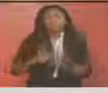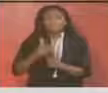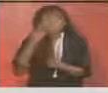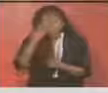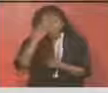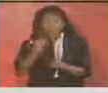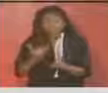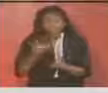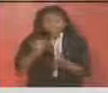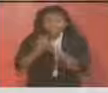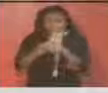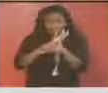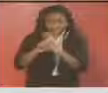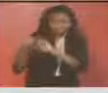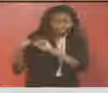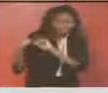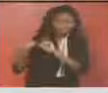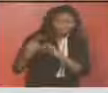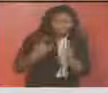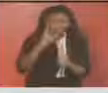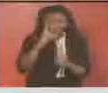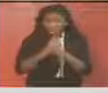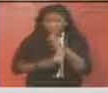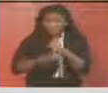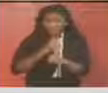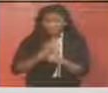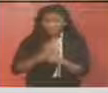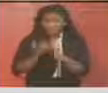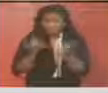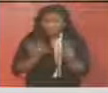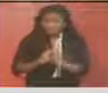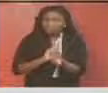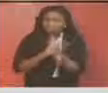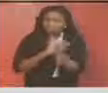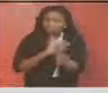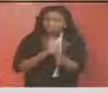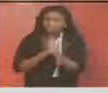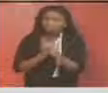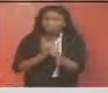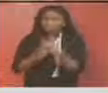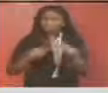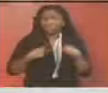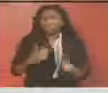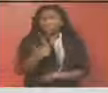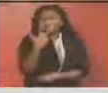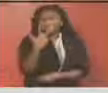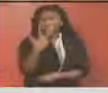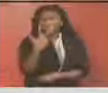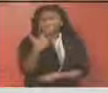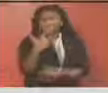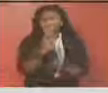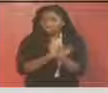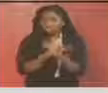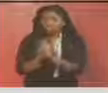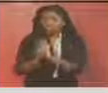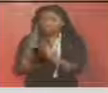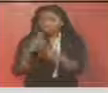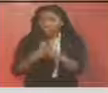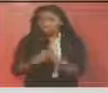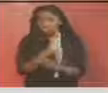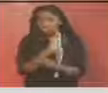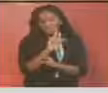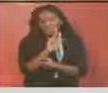some of them are of concern. There are currently 3 major variants of concern. They're called